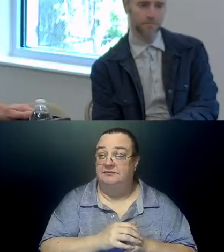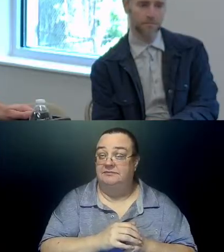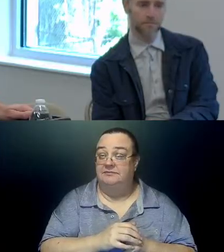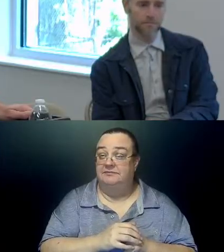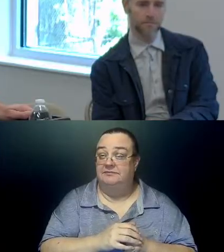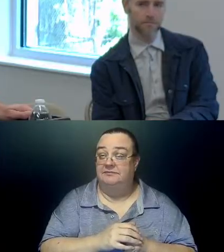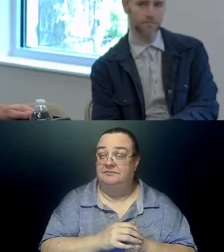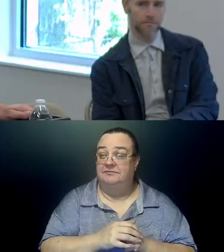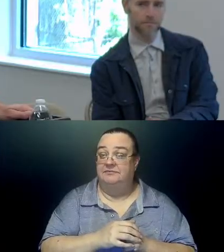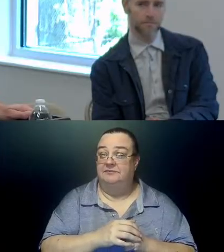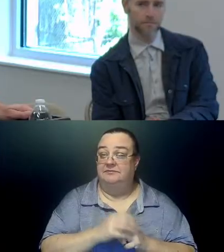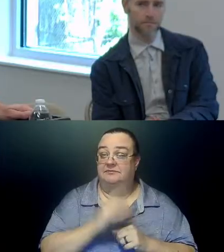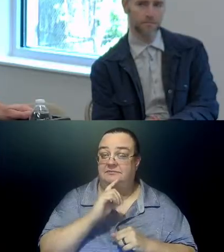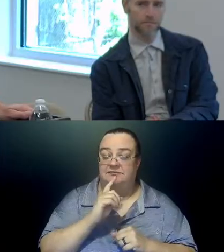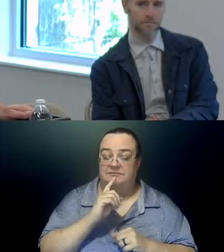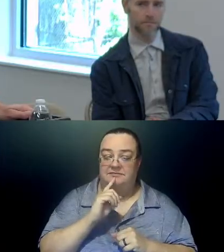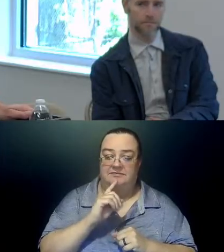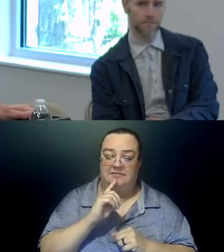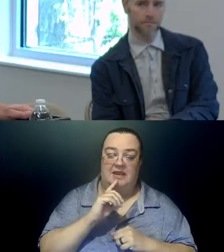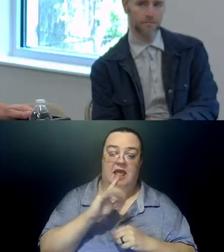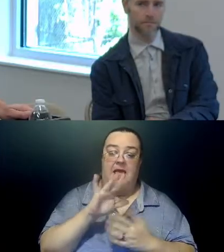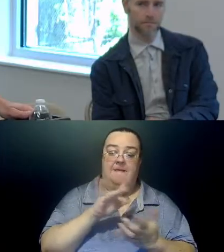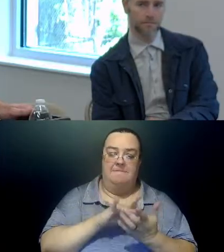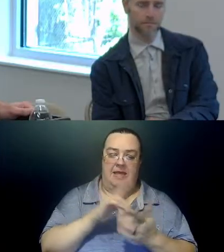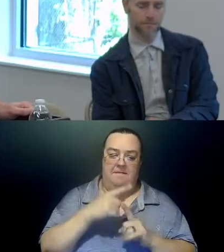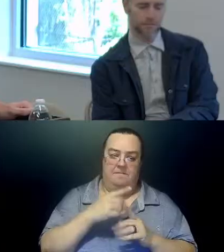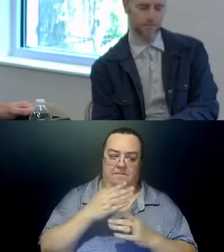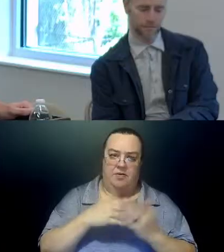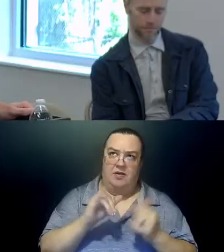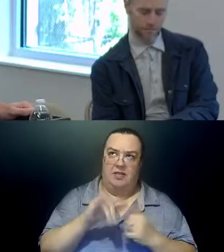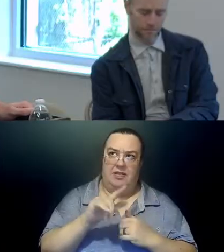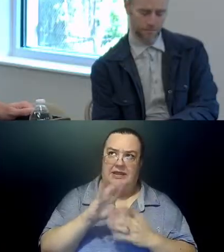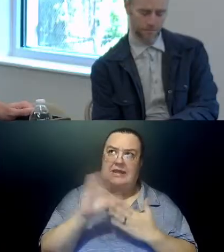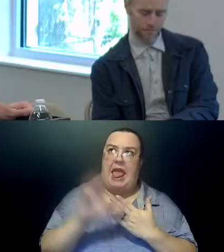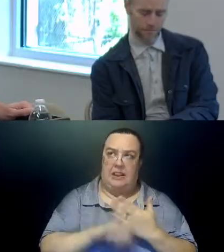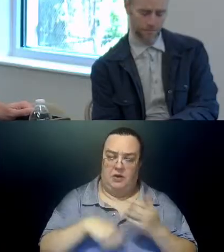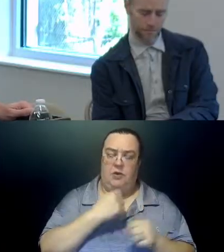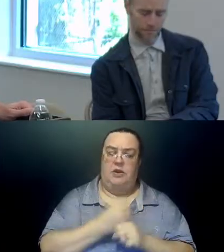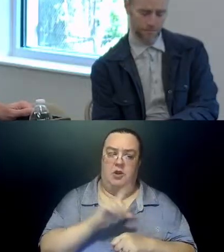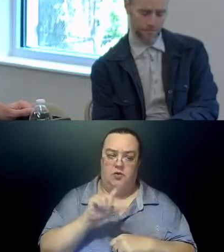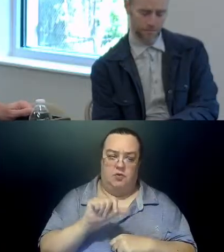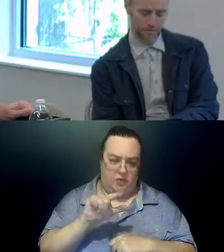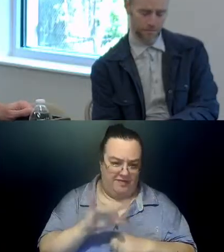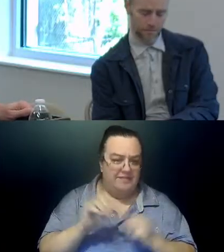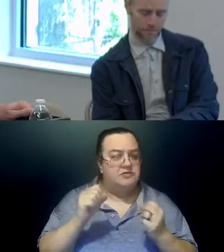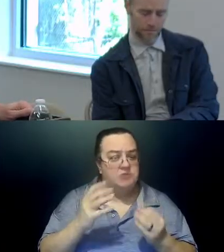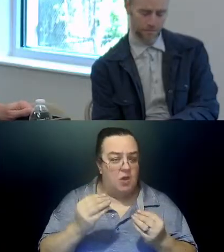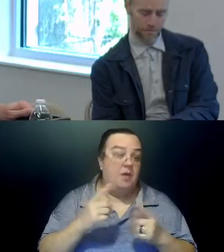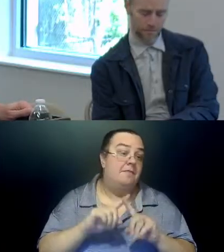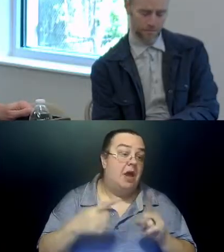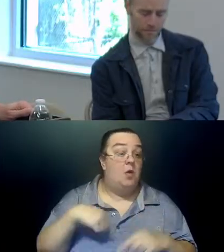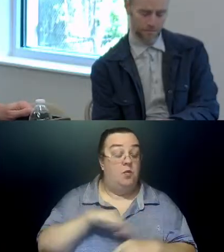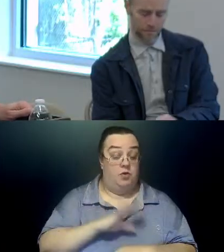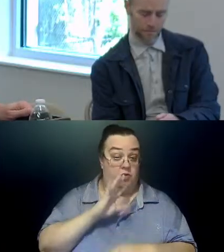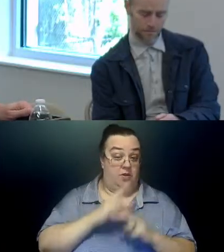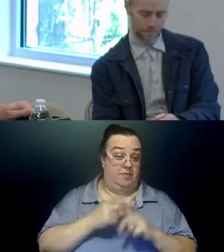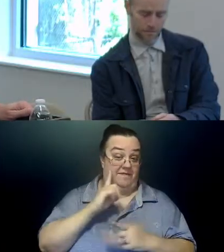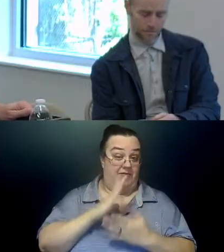2025. Then, let's see, 2025. So, but we're talking about for the budget